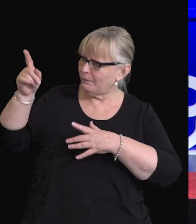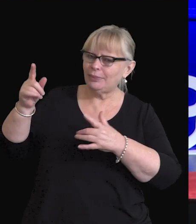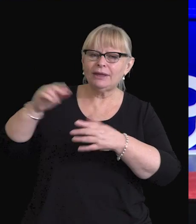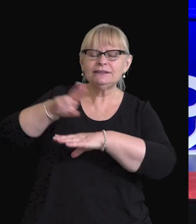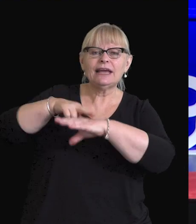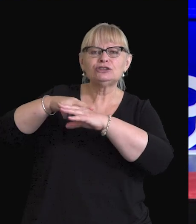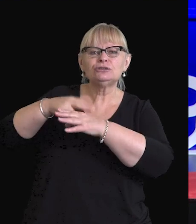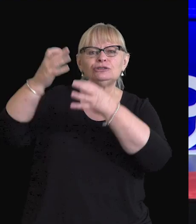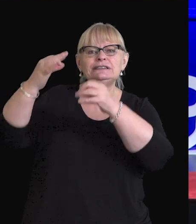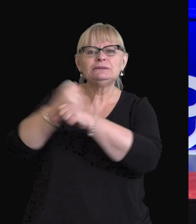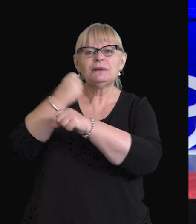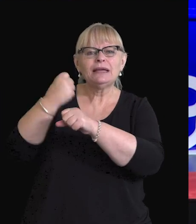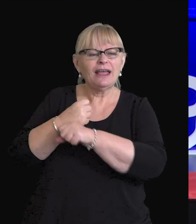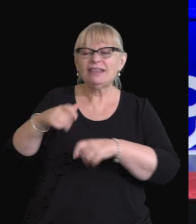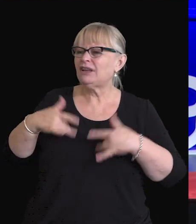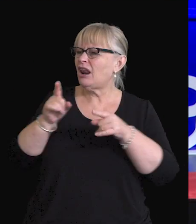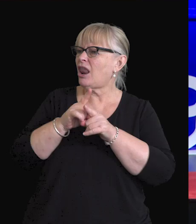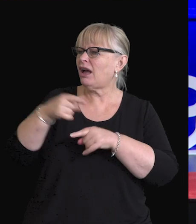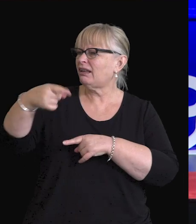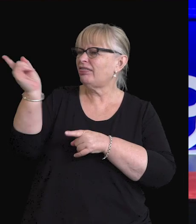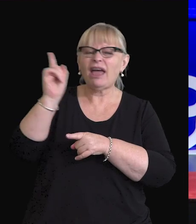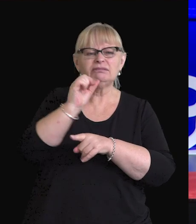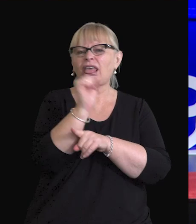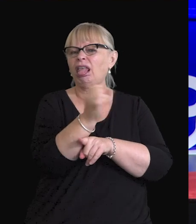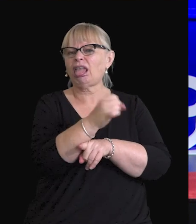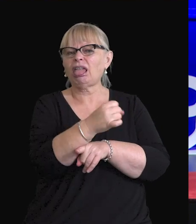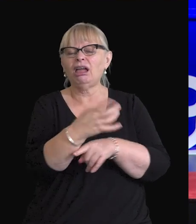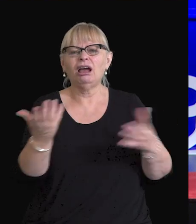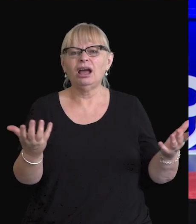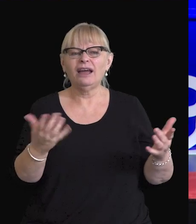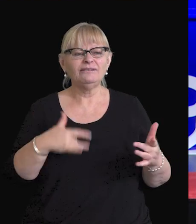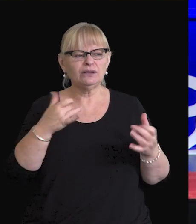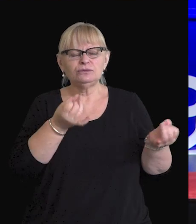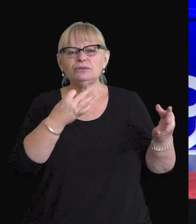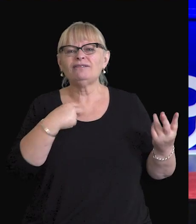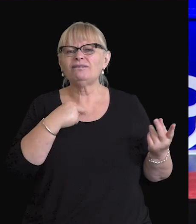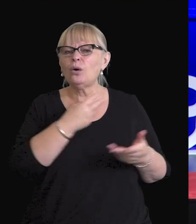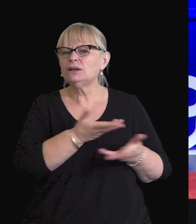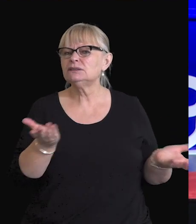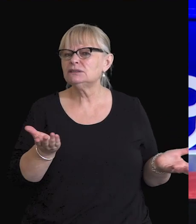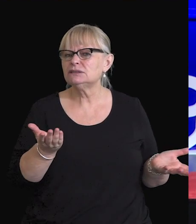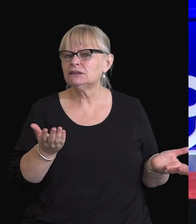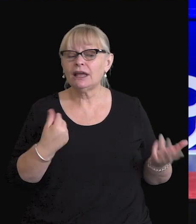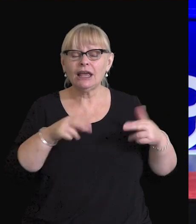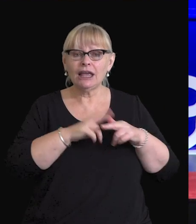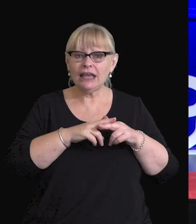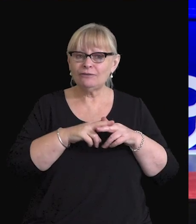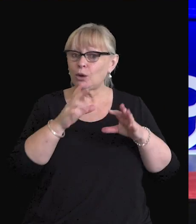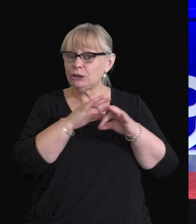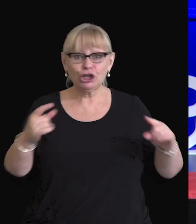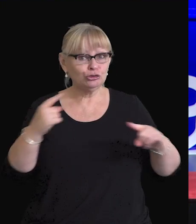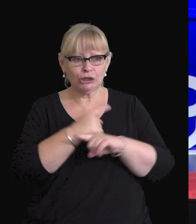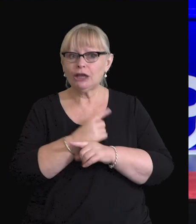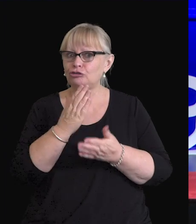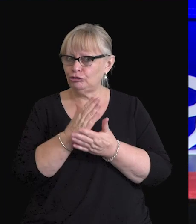decision-making that leaves us feeling disregarded and excluded and without a voice. And the price of not changing is